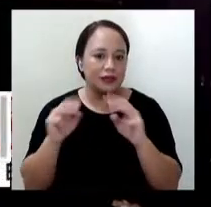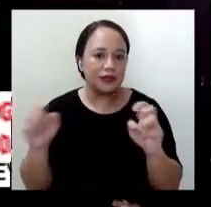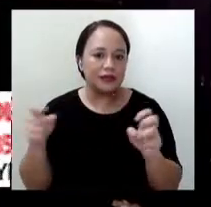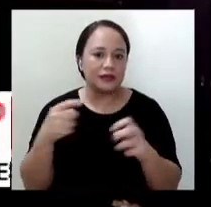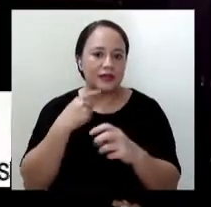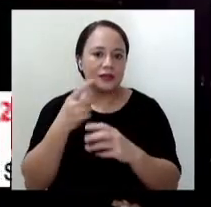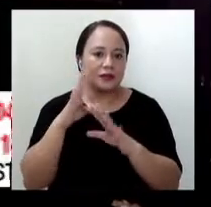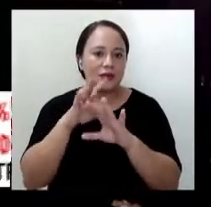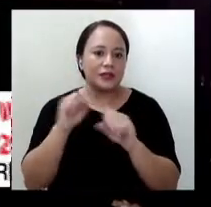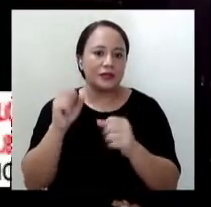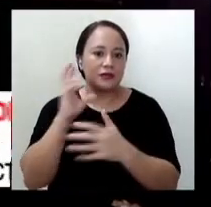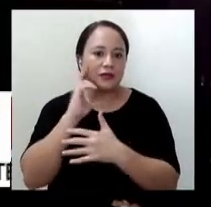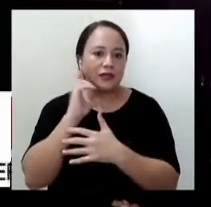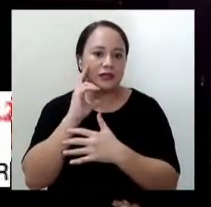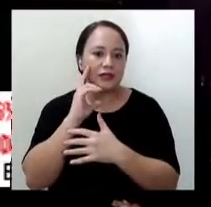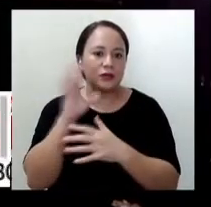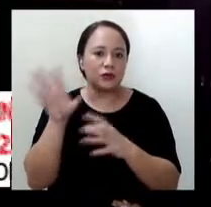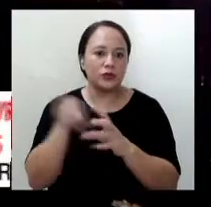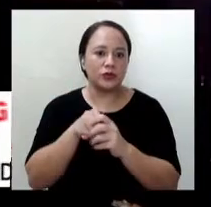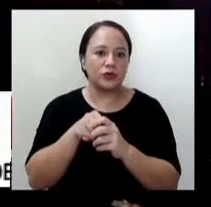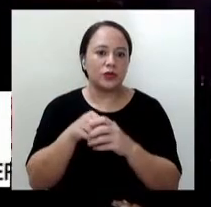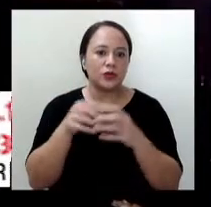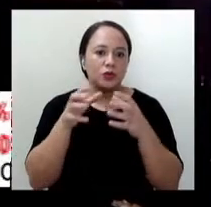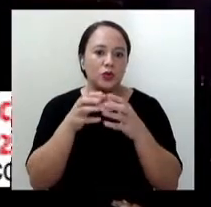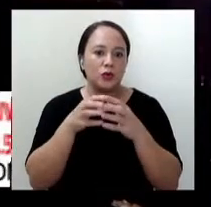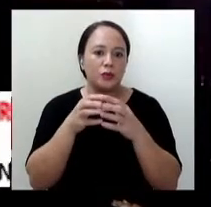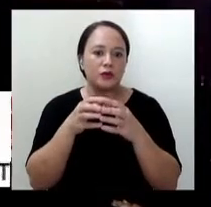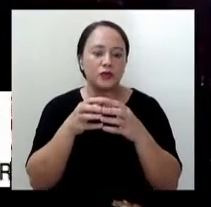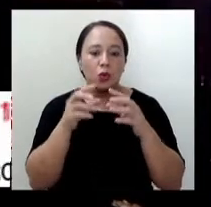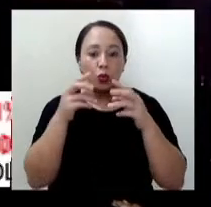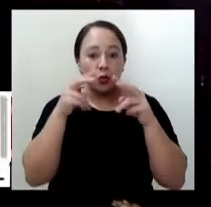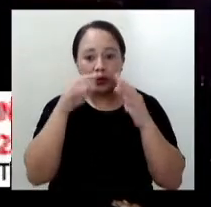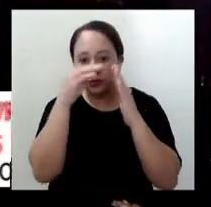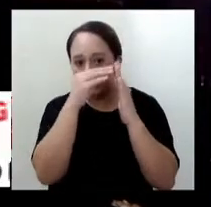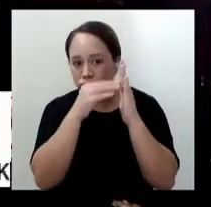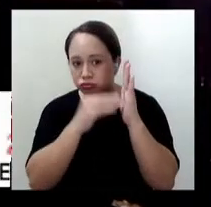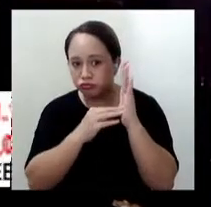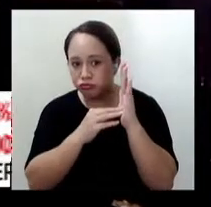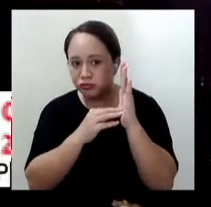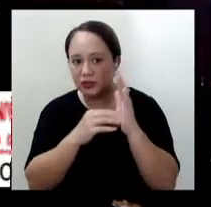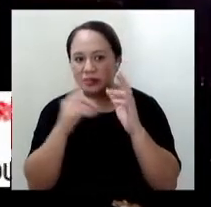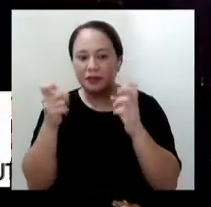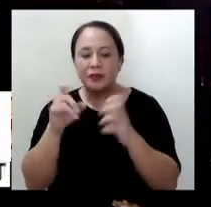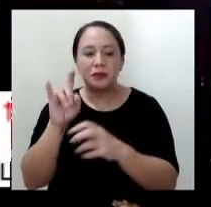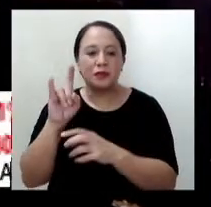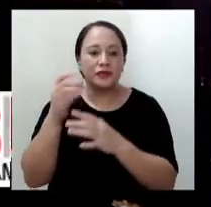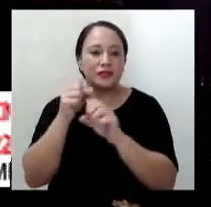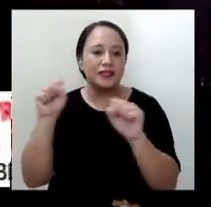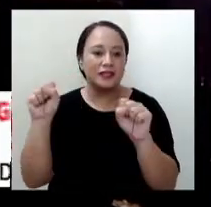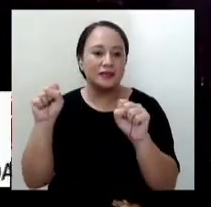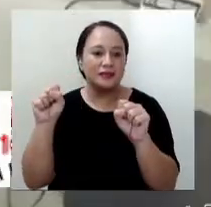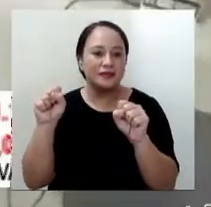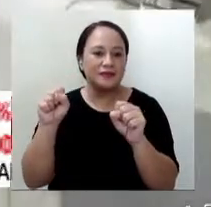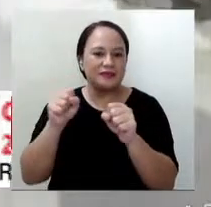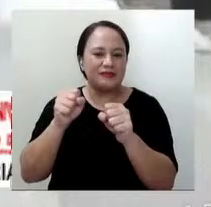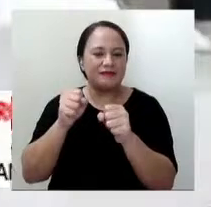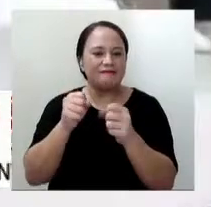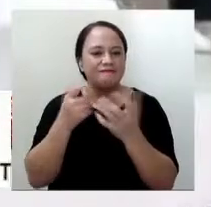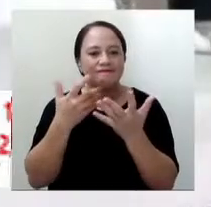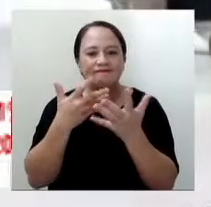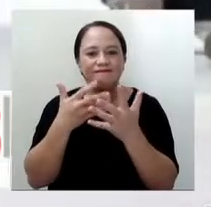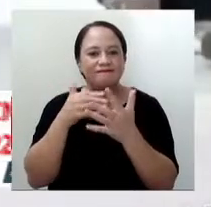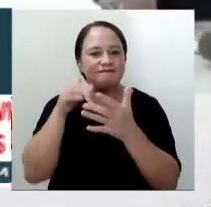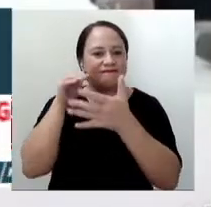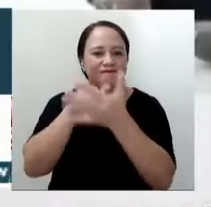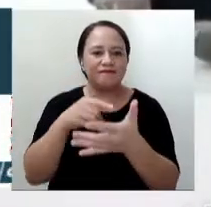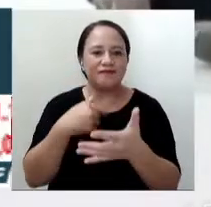Malacanang slams President Duterte's inclusion in a global watchdog's list of so-called press freedom predators. Reporters Without